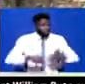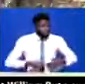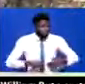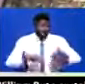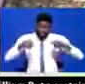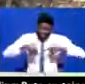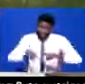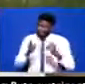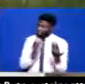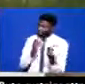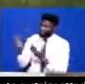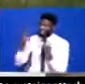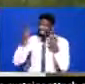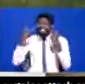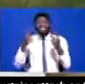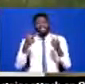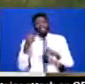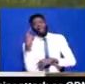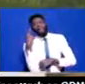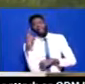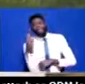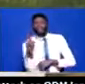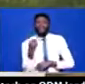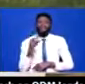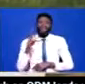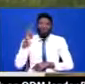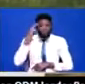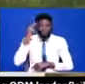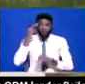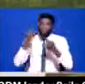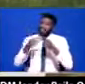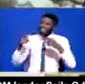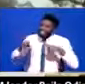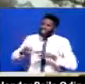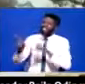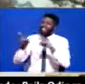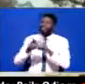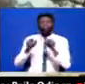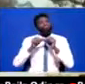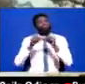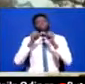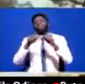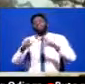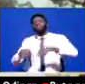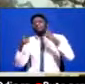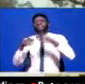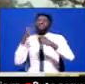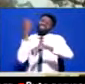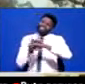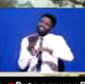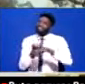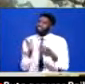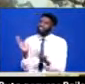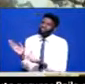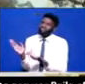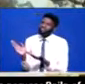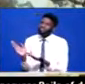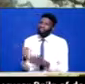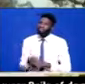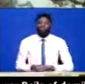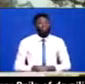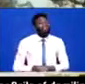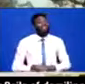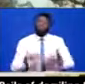in the minds of everyone here appears too little to discourage them from vandalizing the wreckage. Na ningependa bado kusihi wananchi waache tamaa